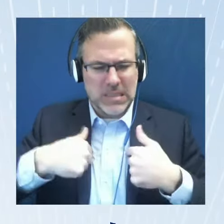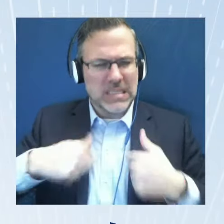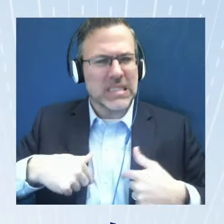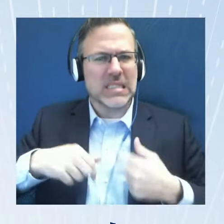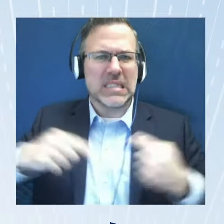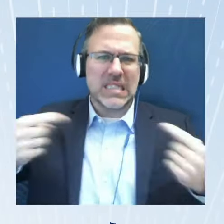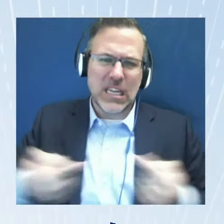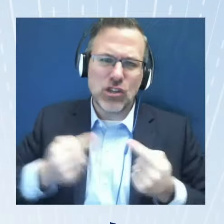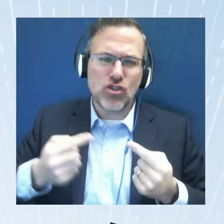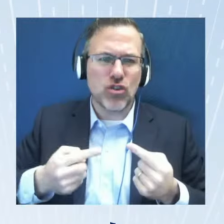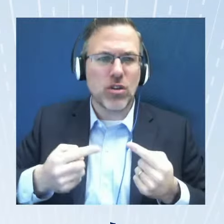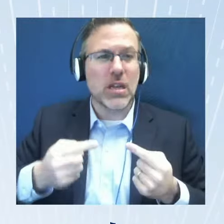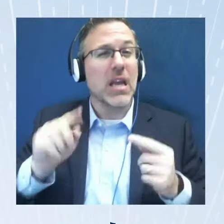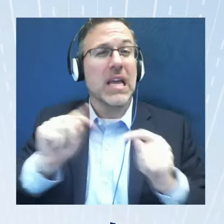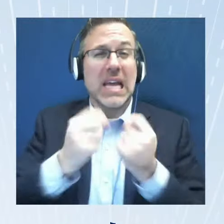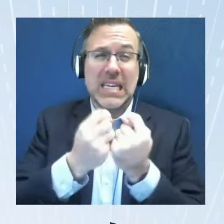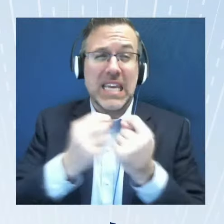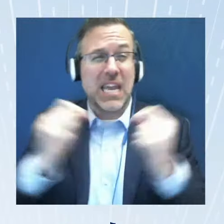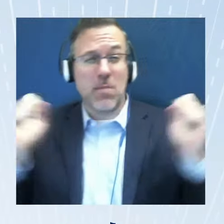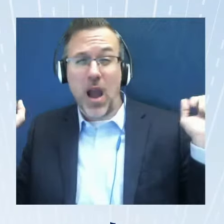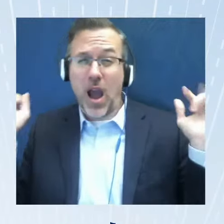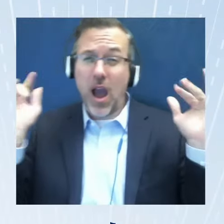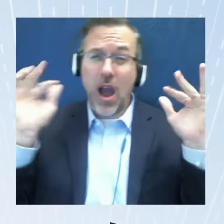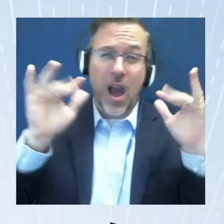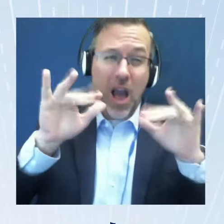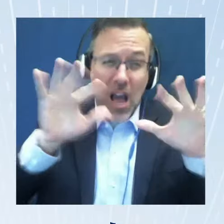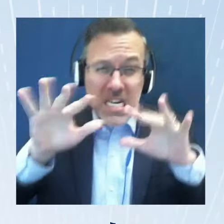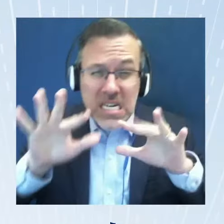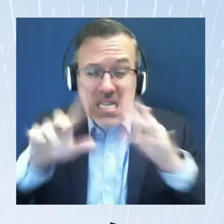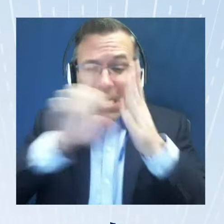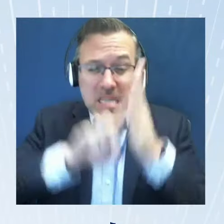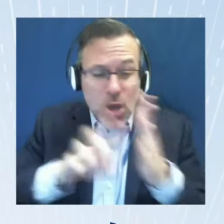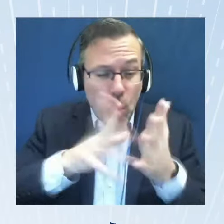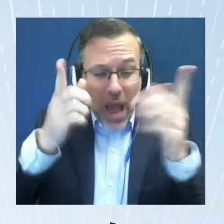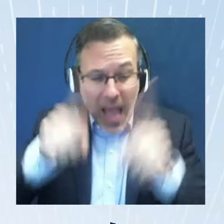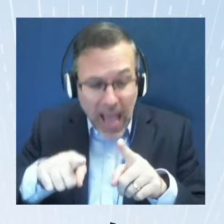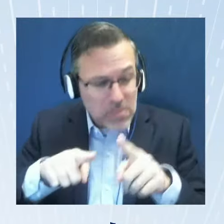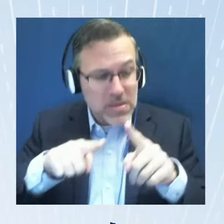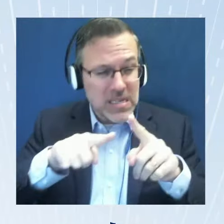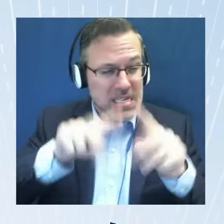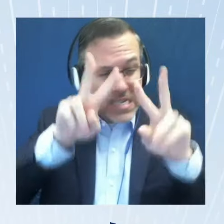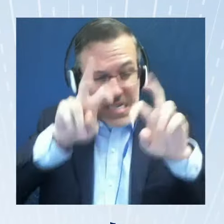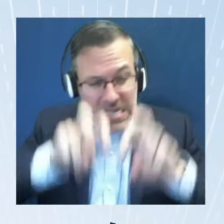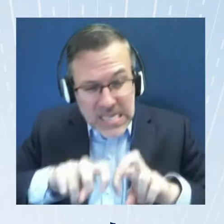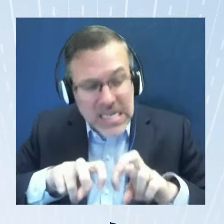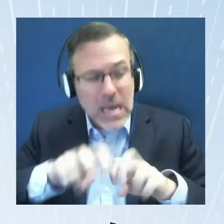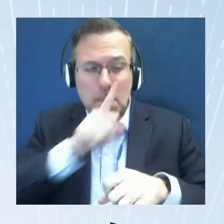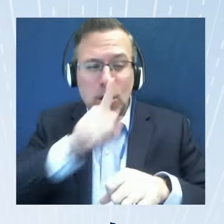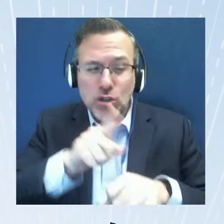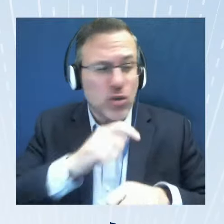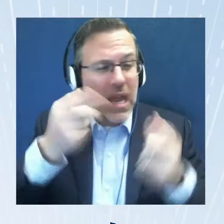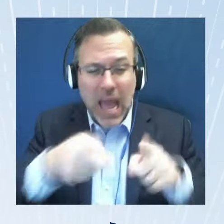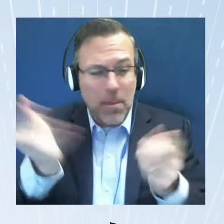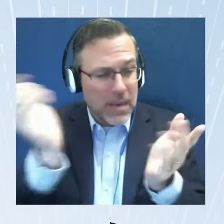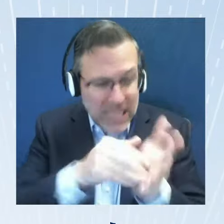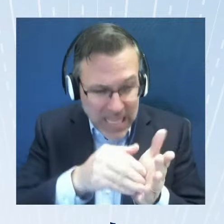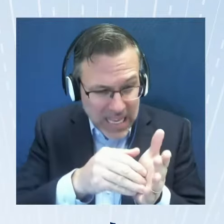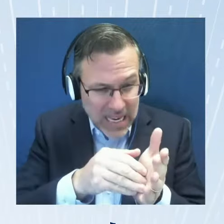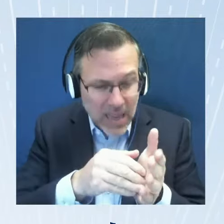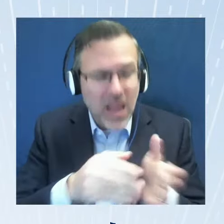there and studies what happened, and they come up with recommendations so that it never happens again. But when we get